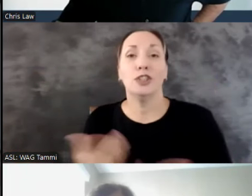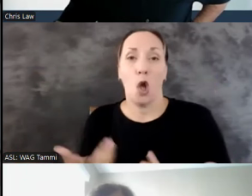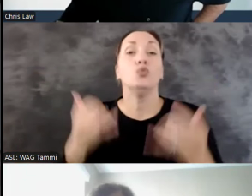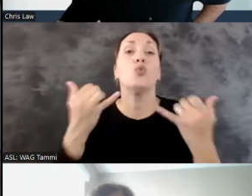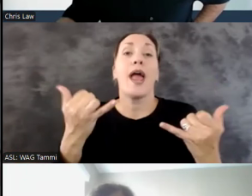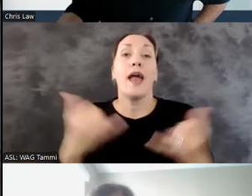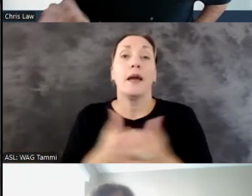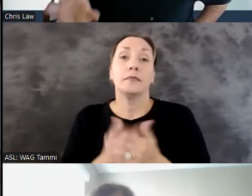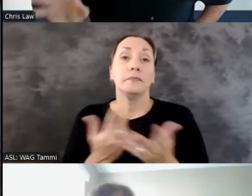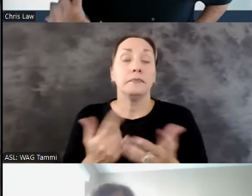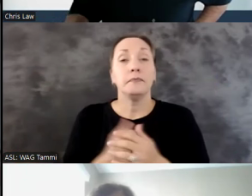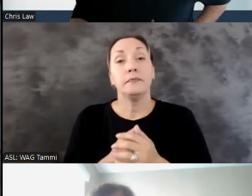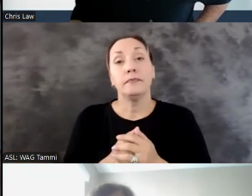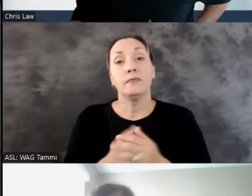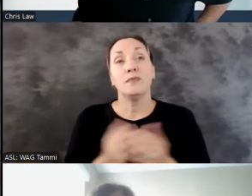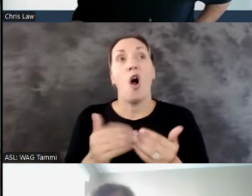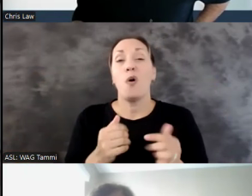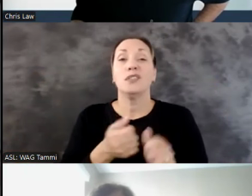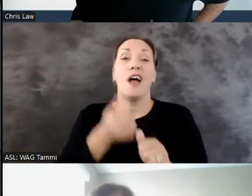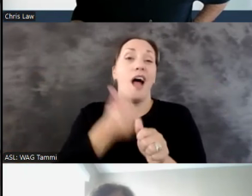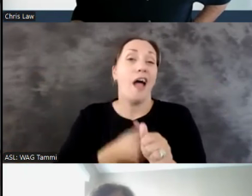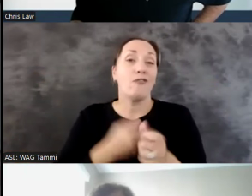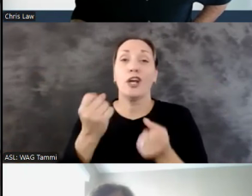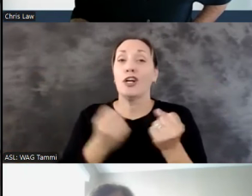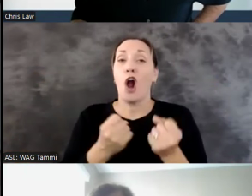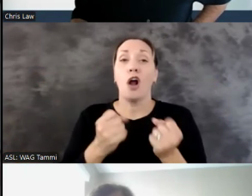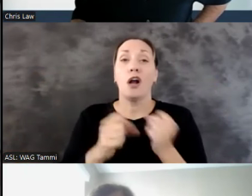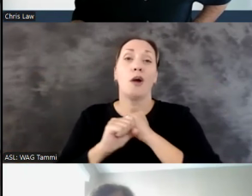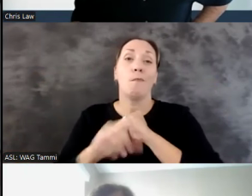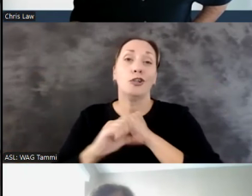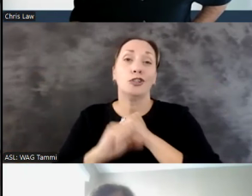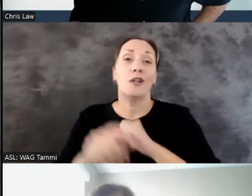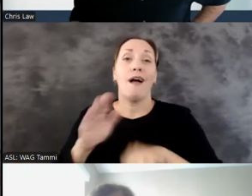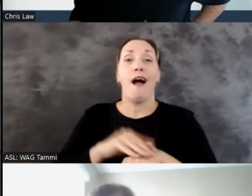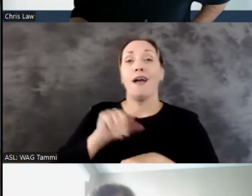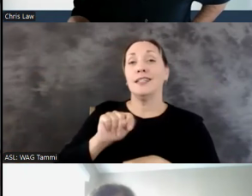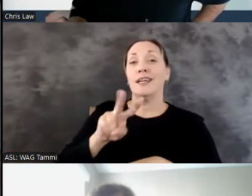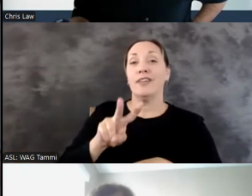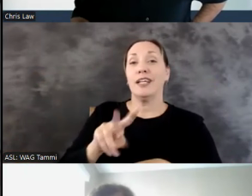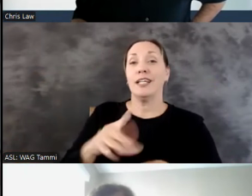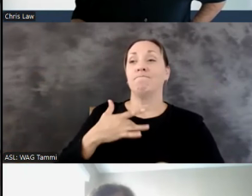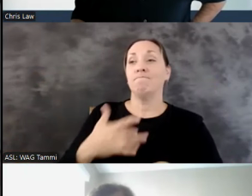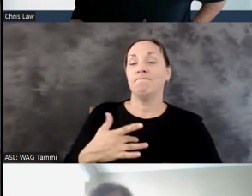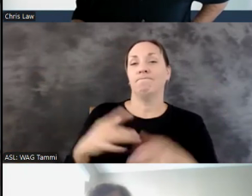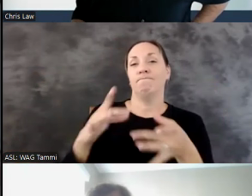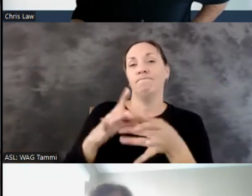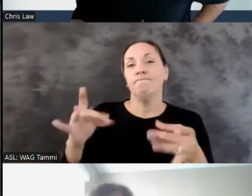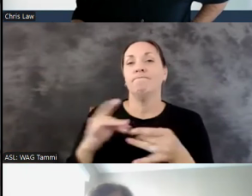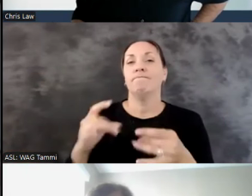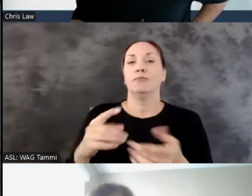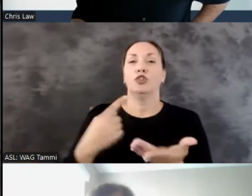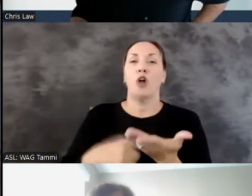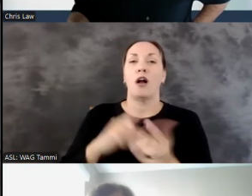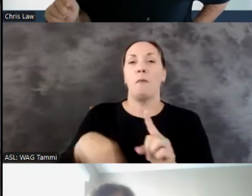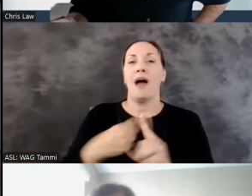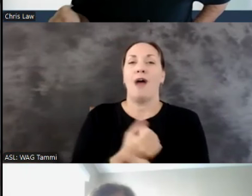today, almost every car commercial on TV mentions safety. They brag about how safe their cars